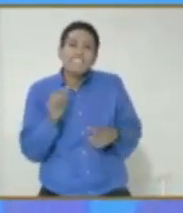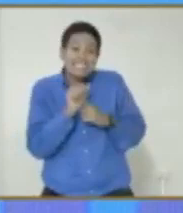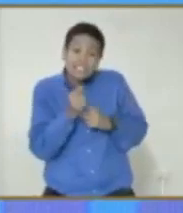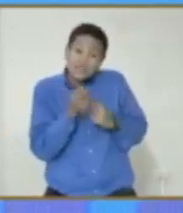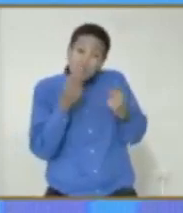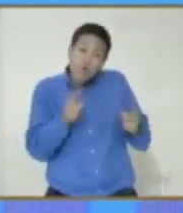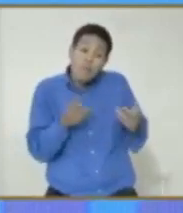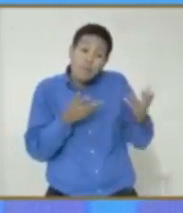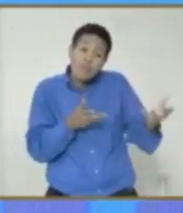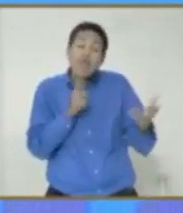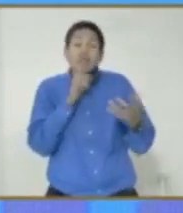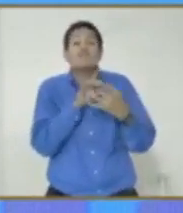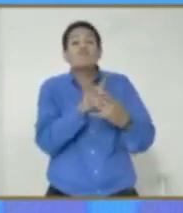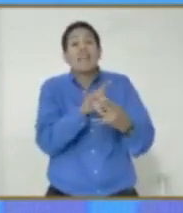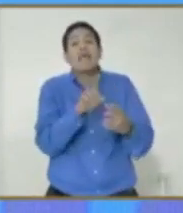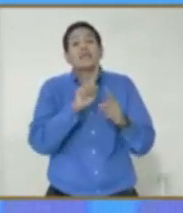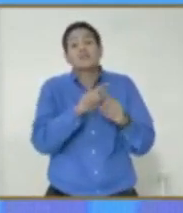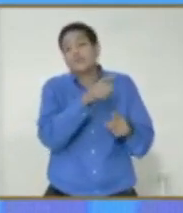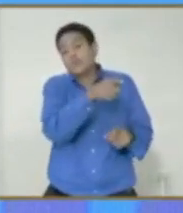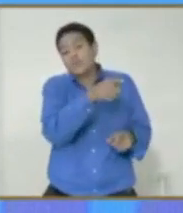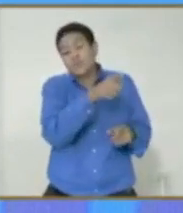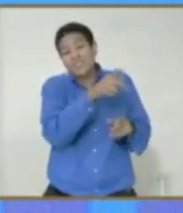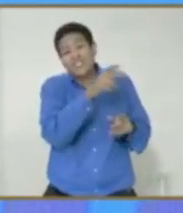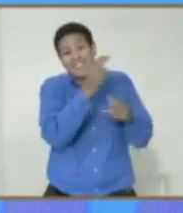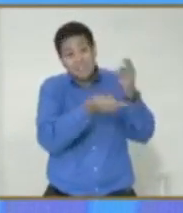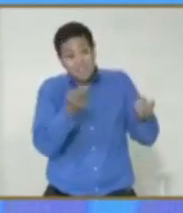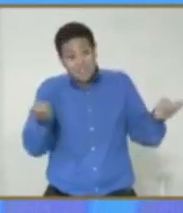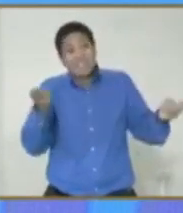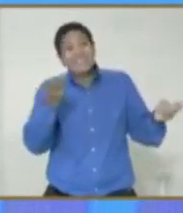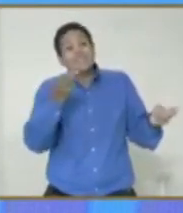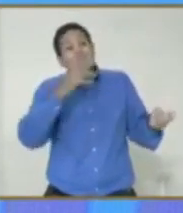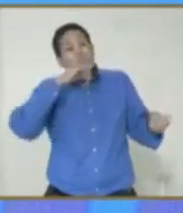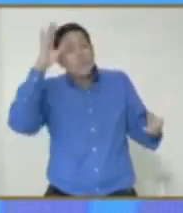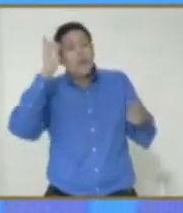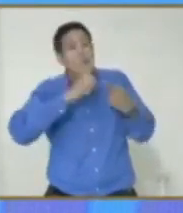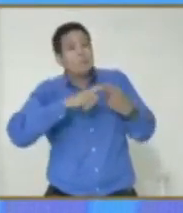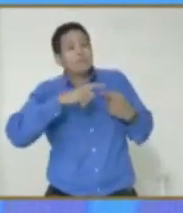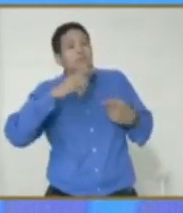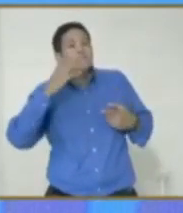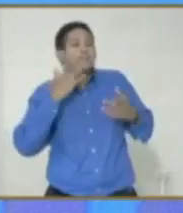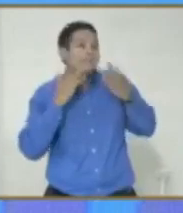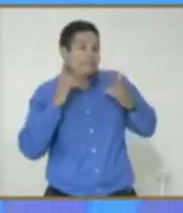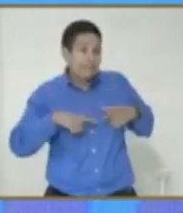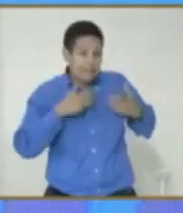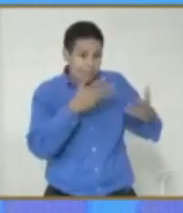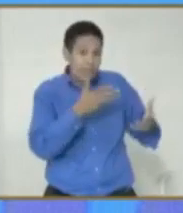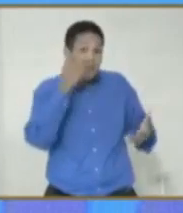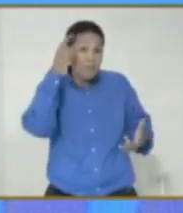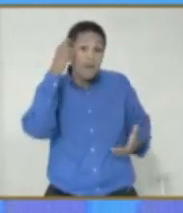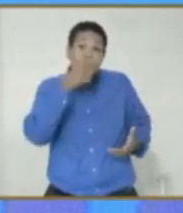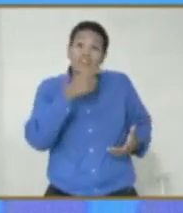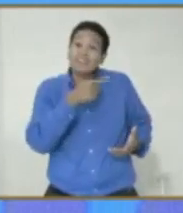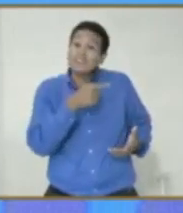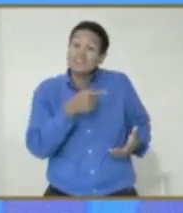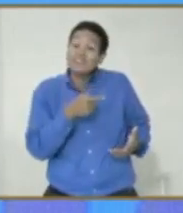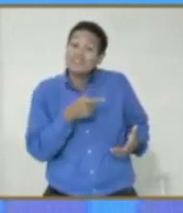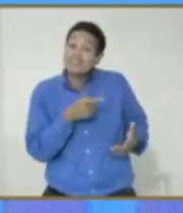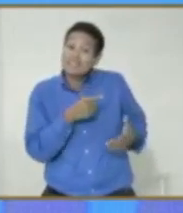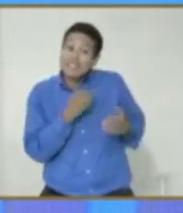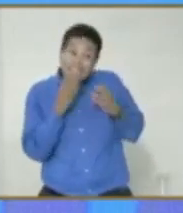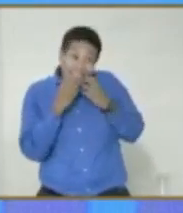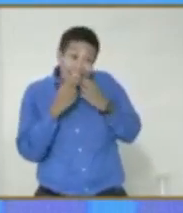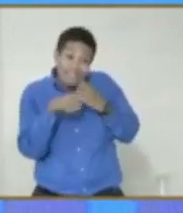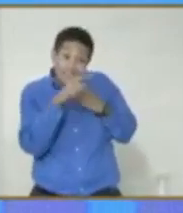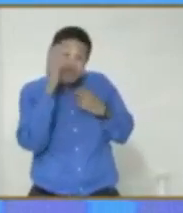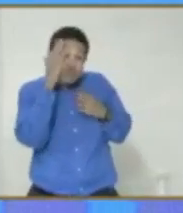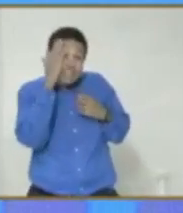situation surrounding the infirmaries, and because of the delicate nature of the residents, that it is